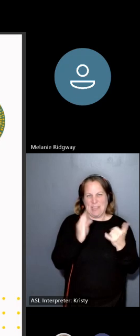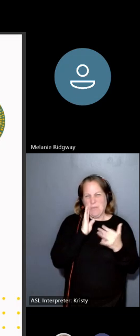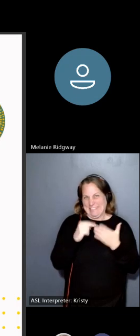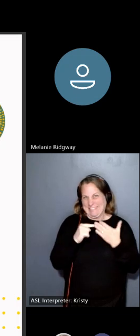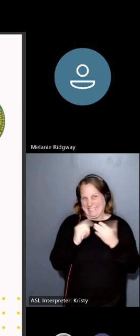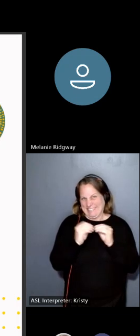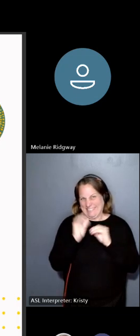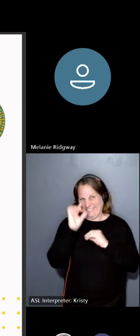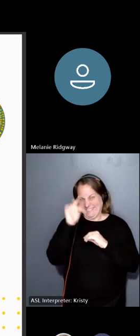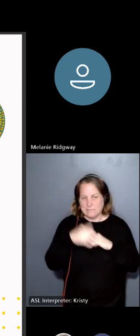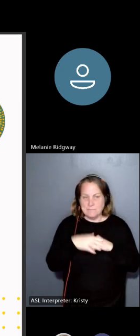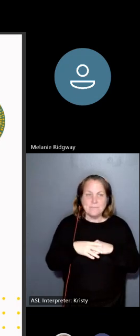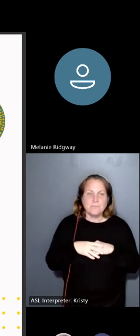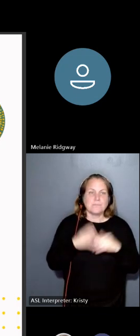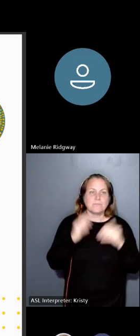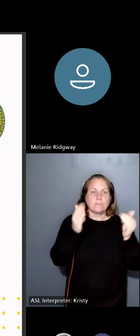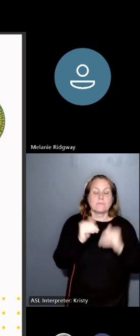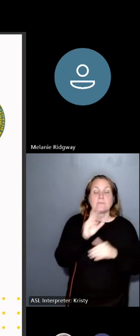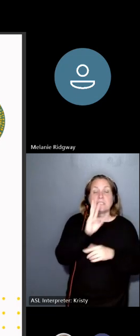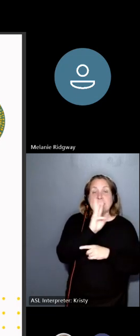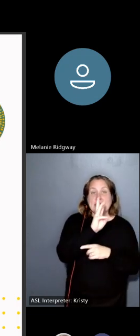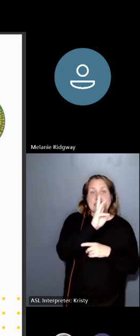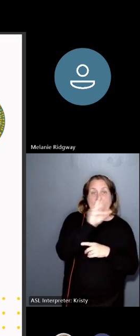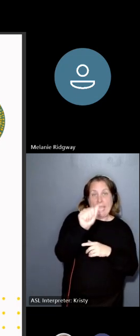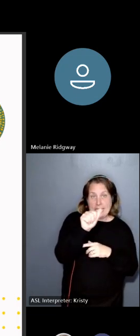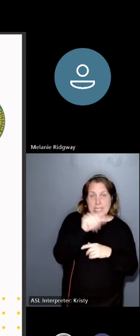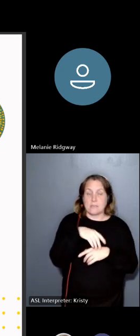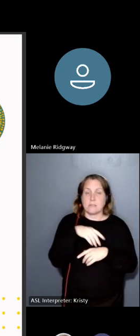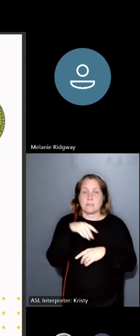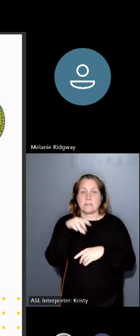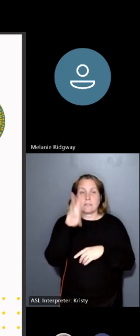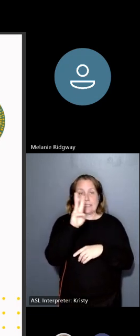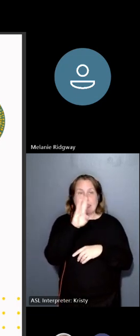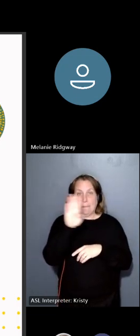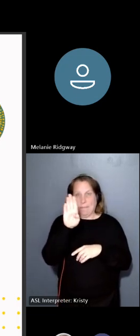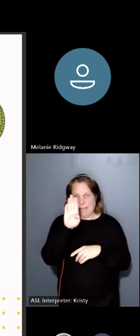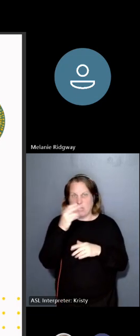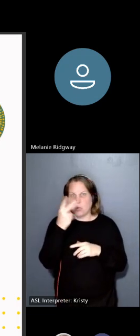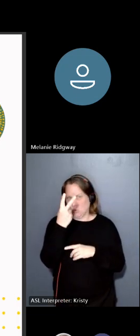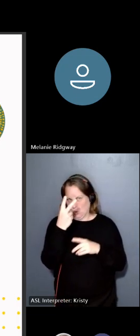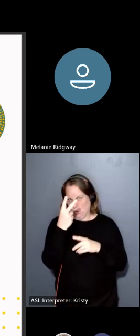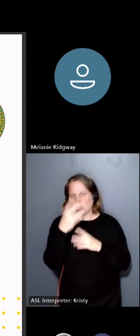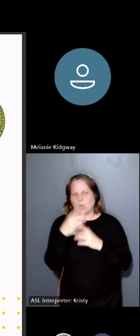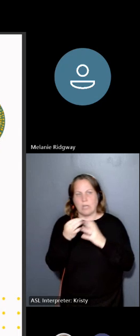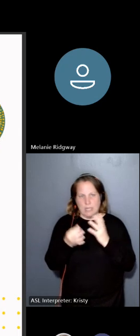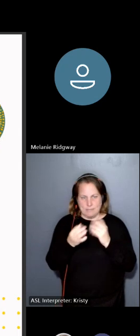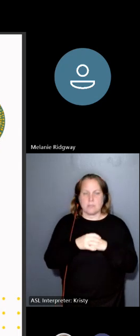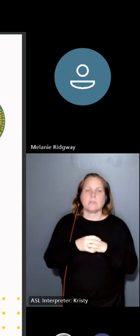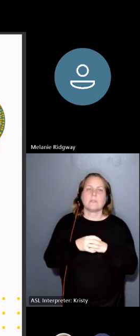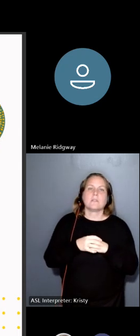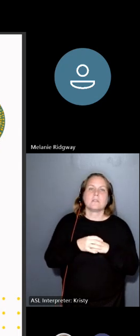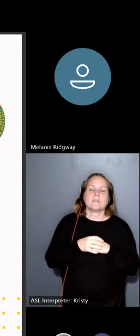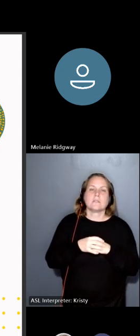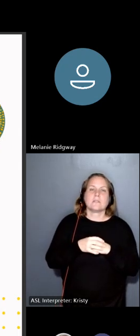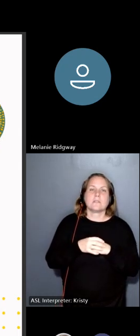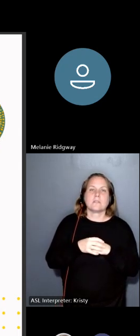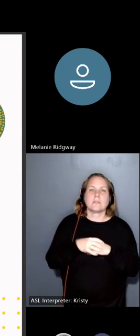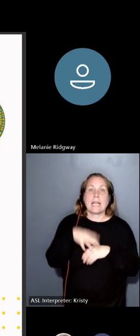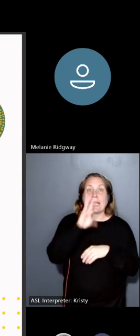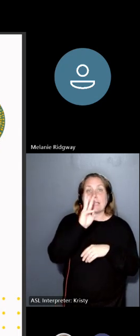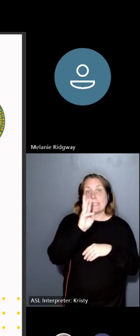Component 6A and B, there are 2 options. 6A fosters